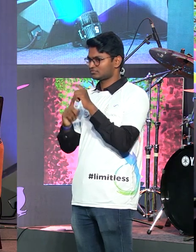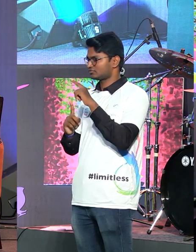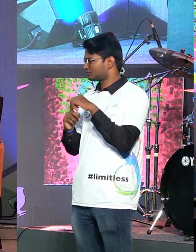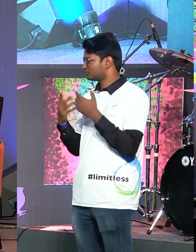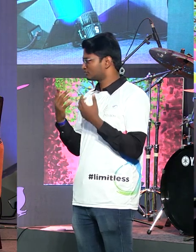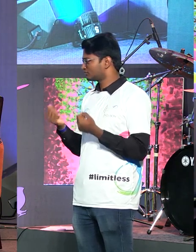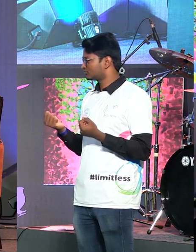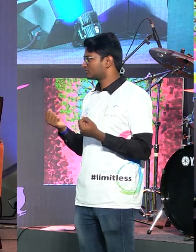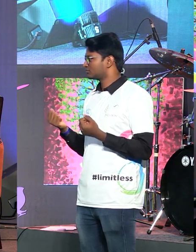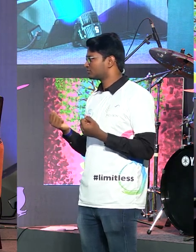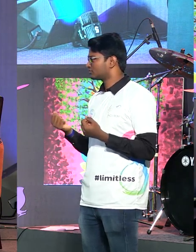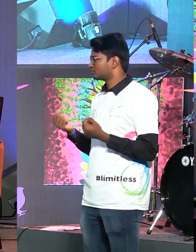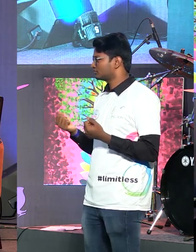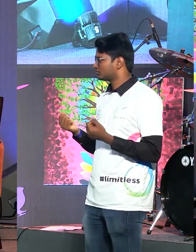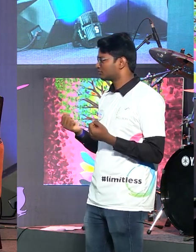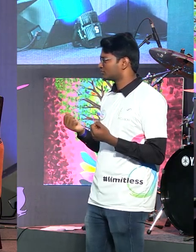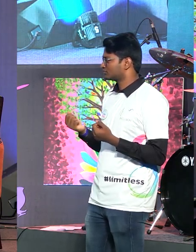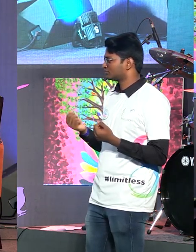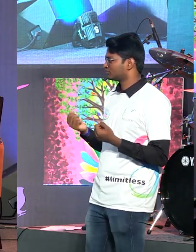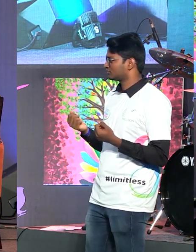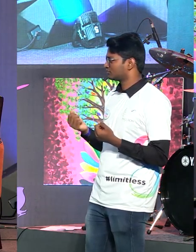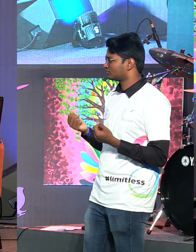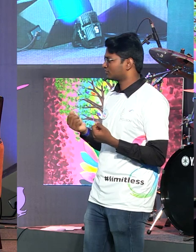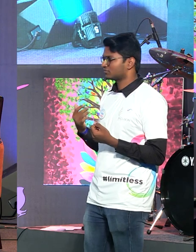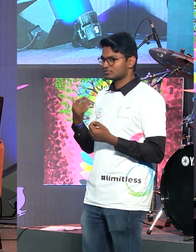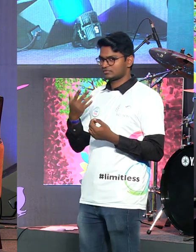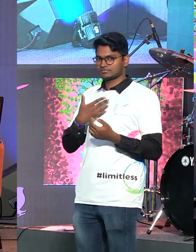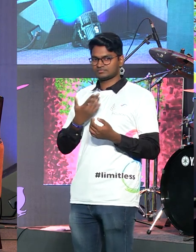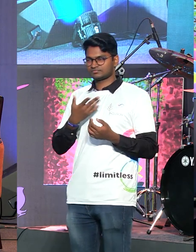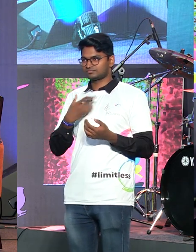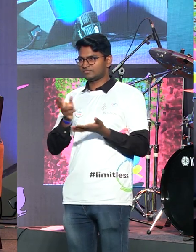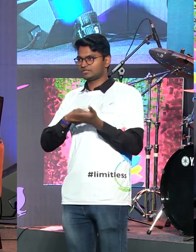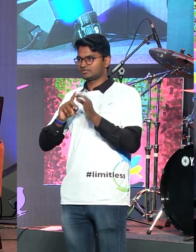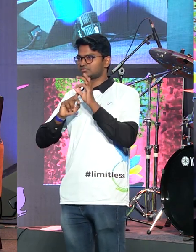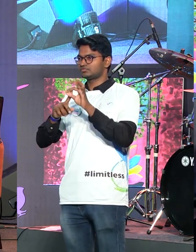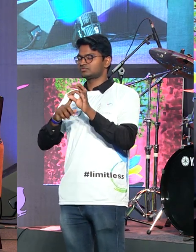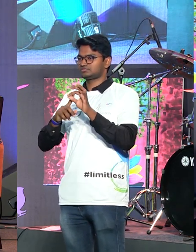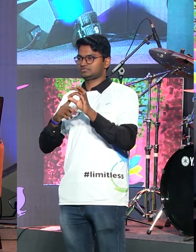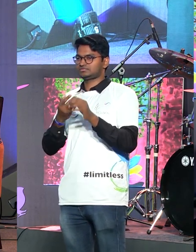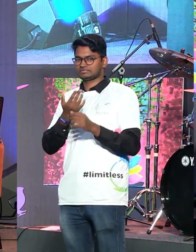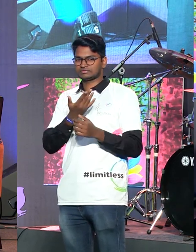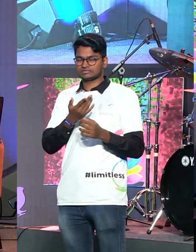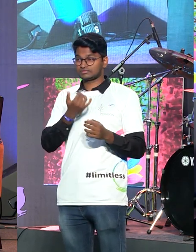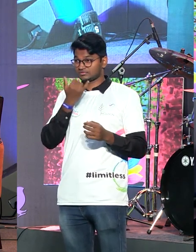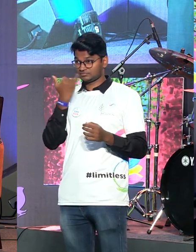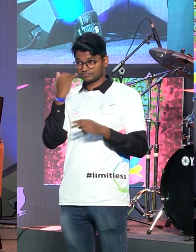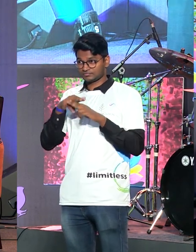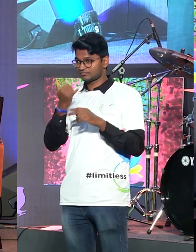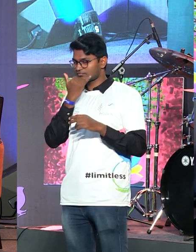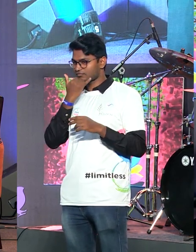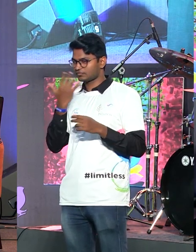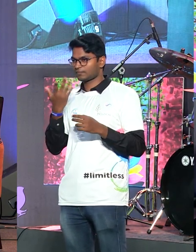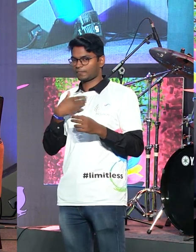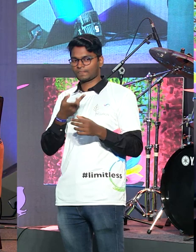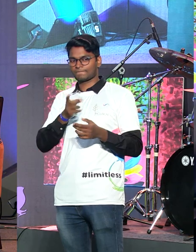Yeah. Just to repeat the question, please correct me if I'm wrong. He asked that there are so few films on disability,